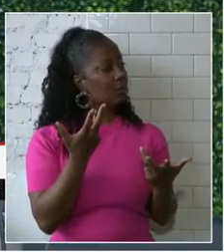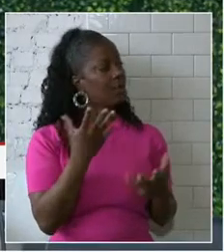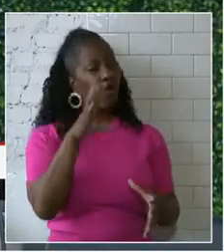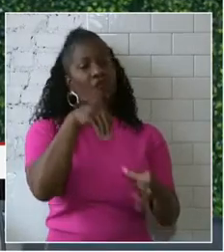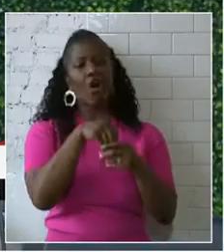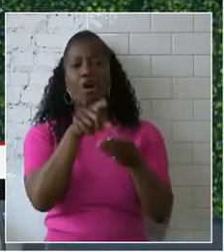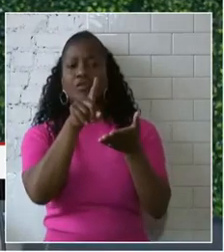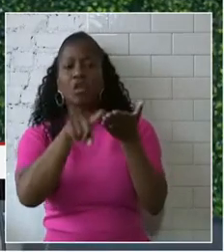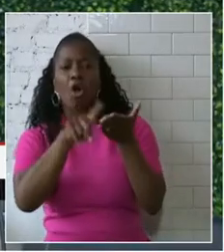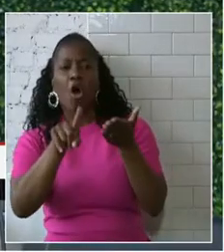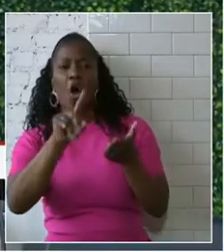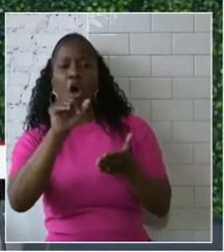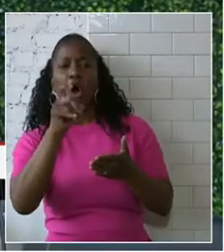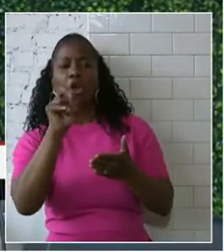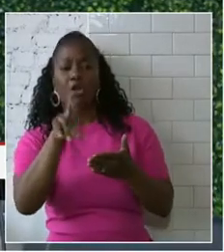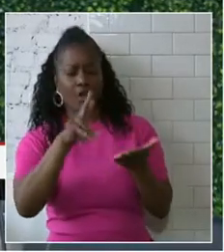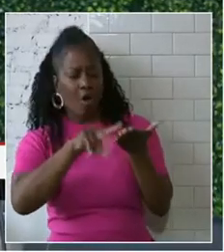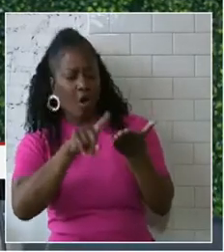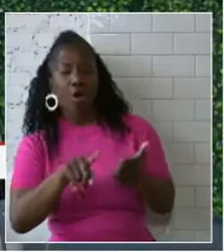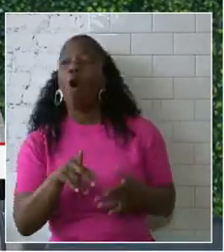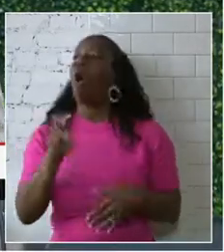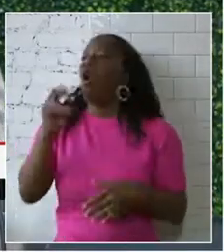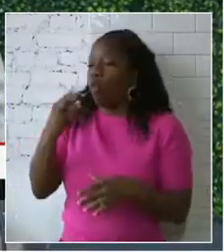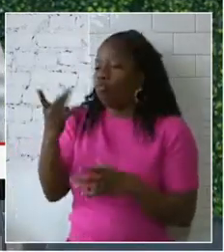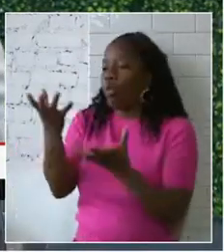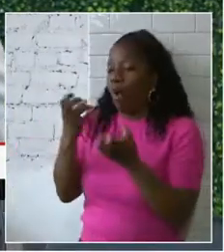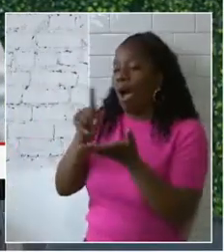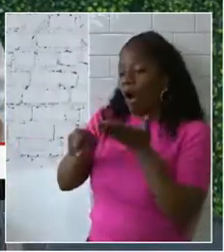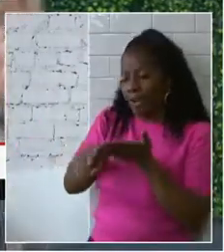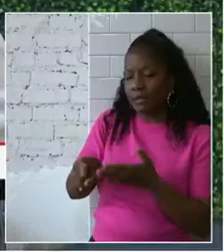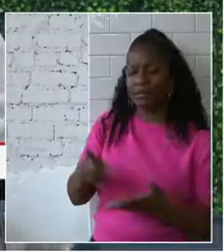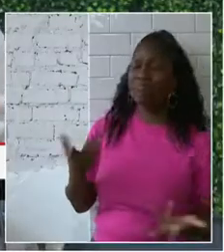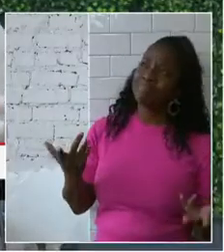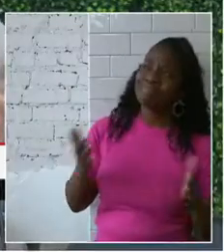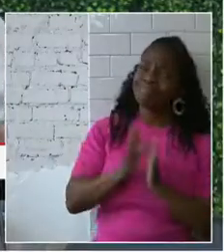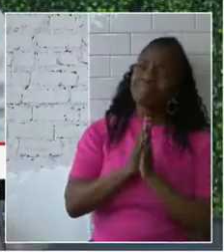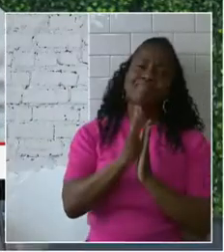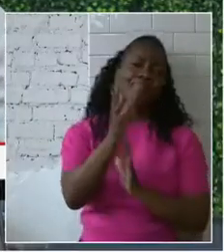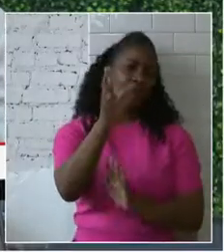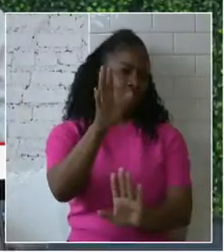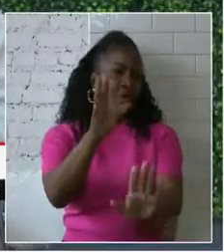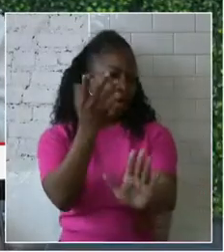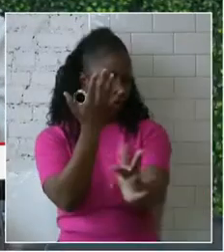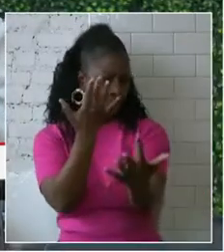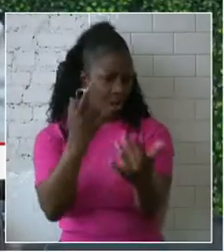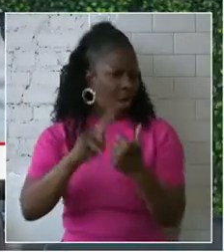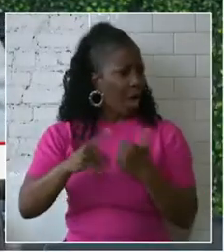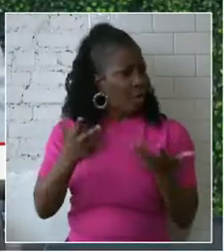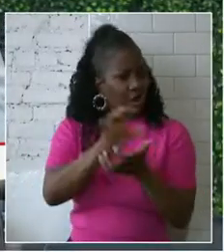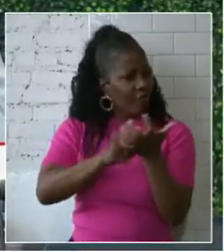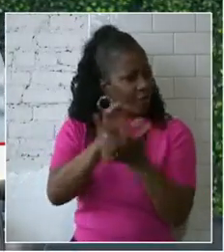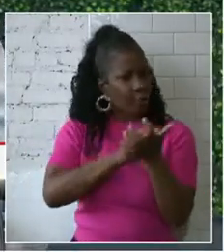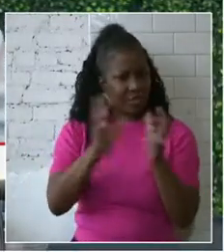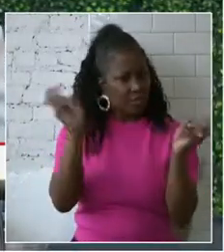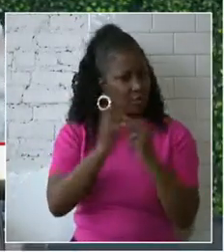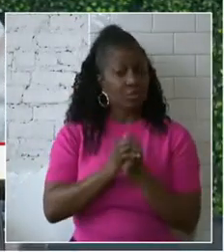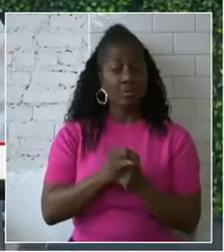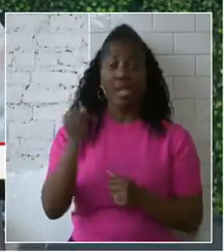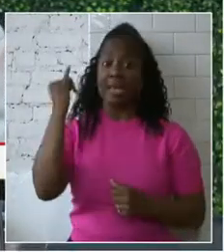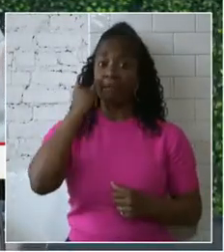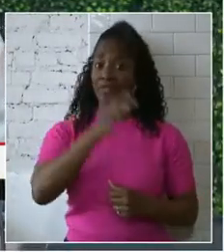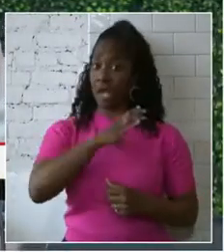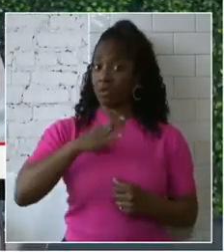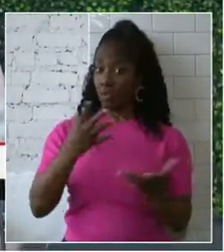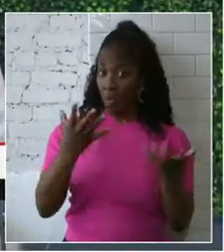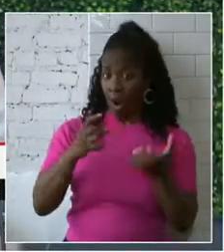auditor. I don't know. Oh, they want to have an audit. I don't want to confuse the issues. So if the council wants to have an